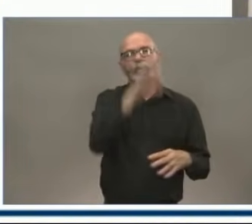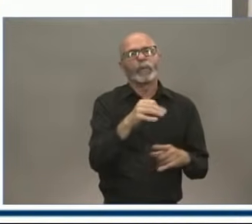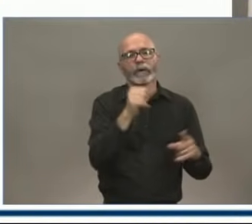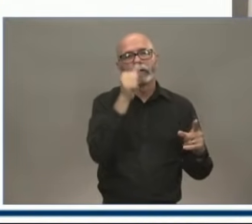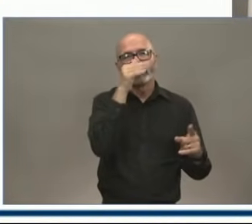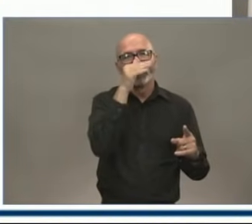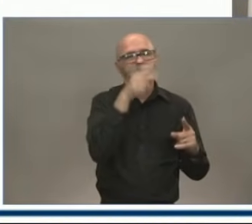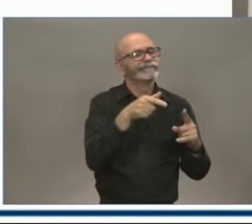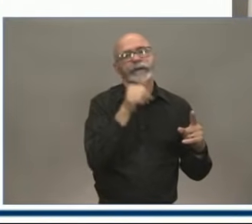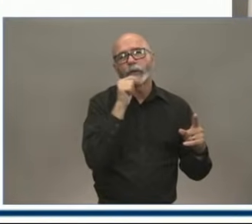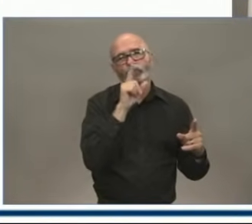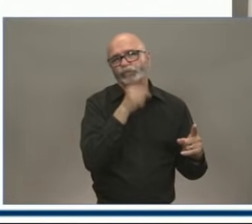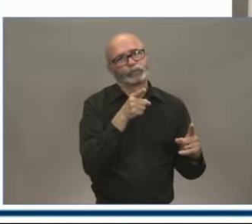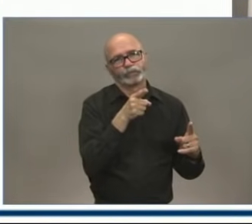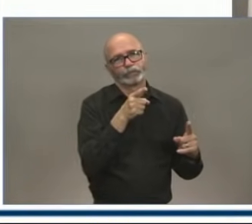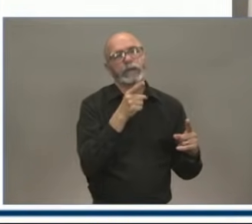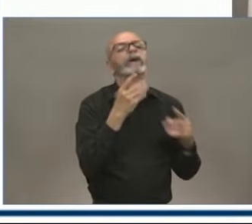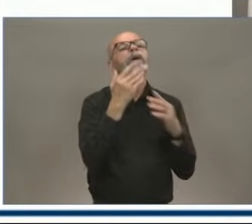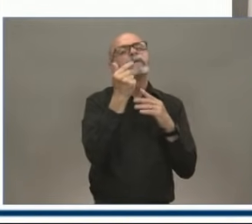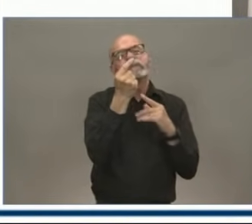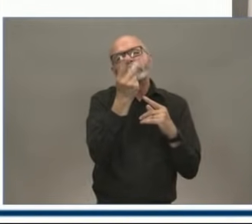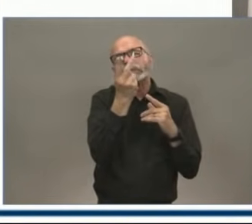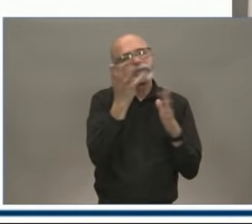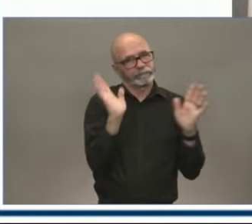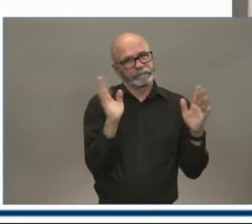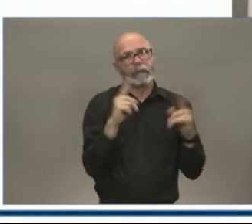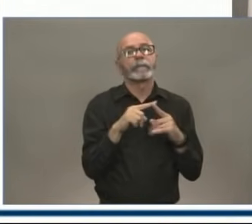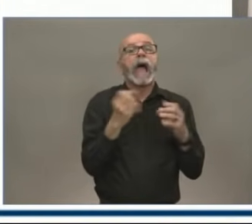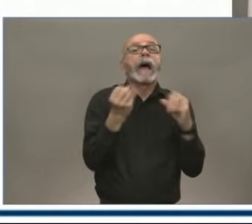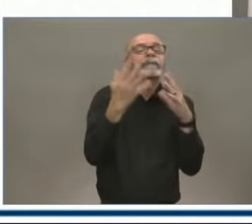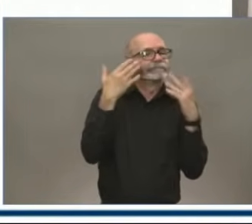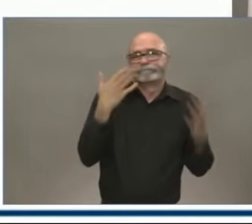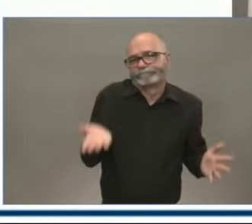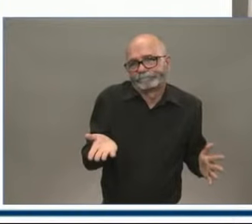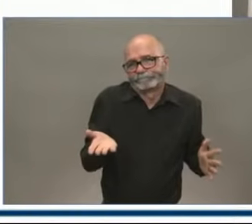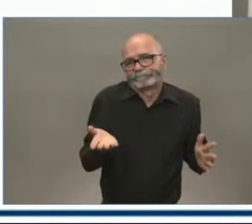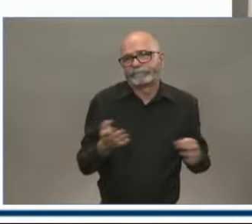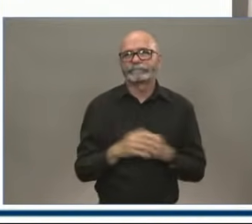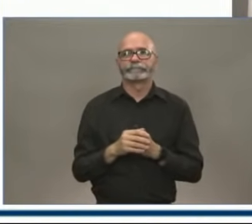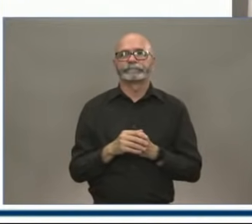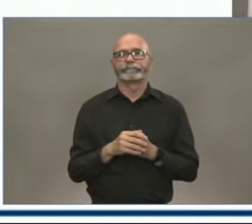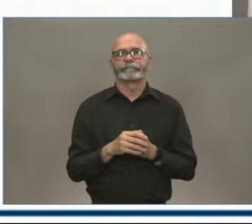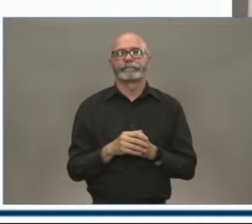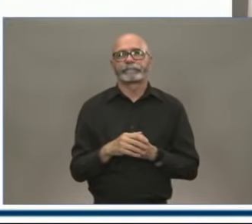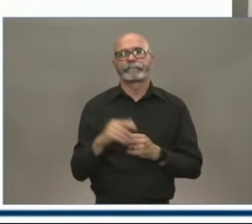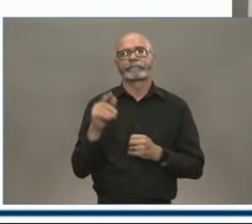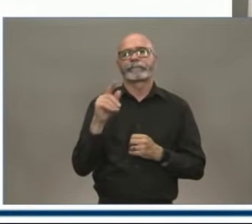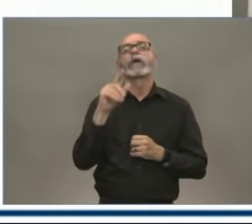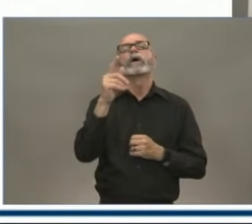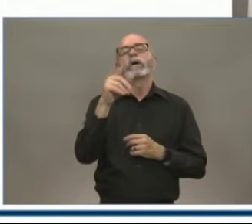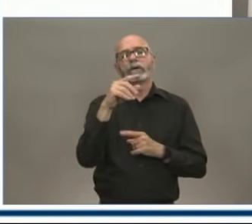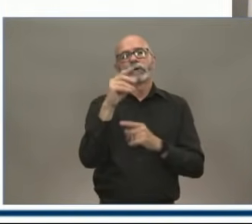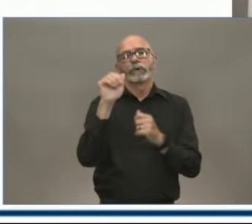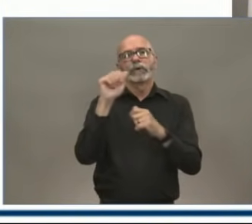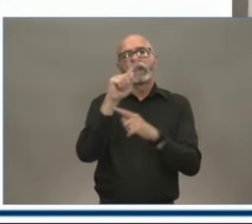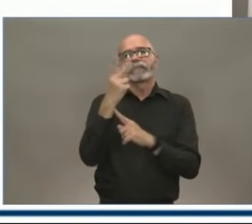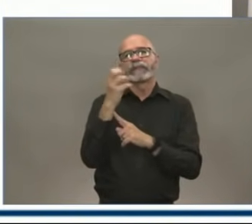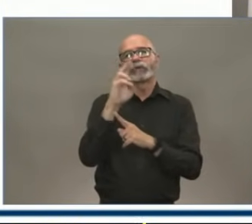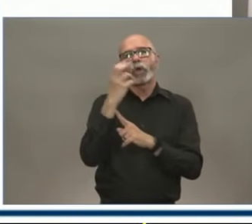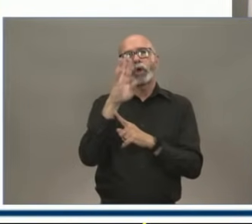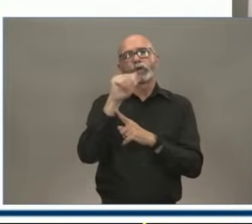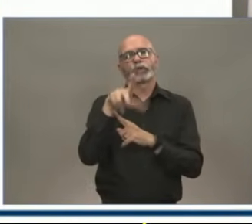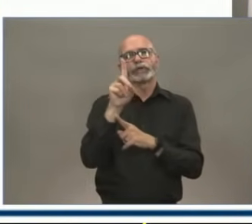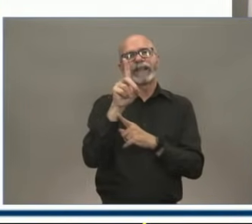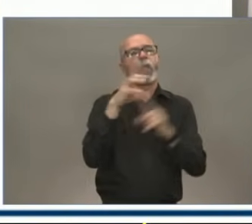the Herald's Stuart Peddle. Stuart, are you there? Yes, I am. Sorry about that earlier. I had a bit of a phone technical